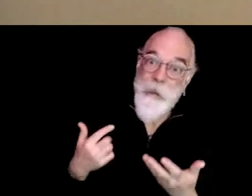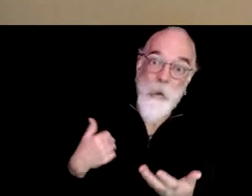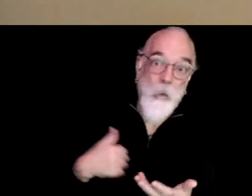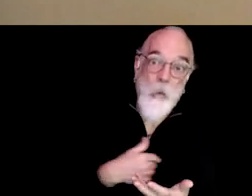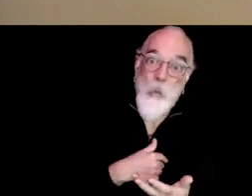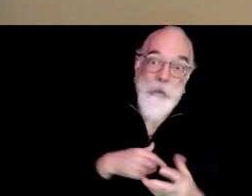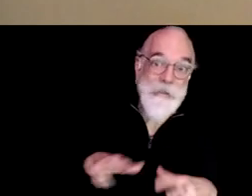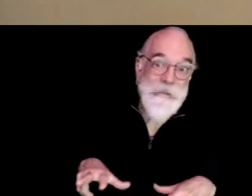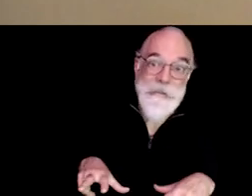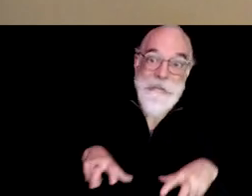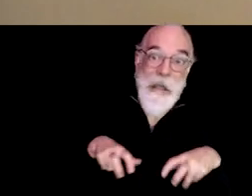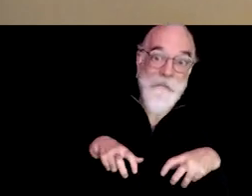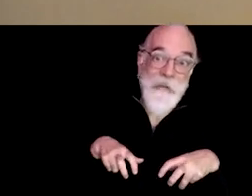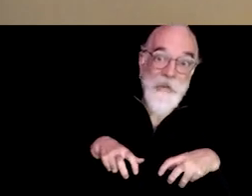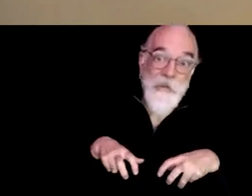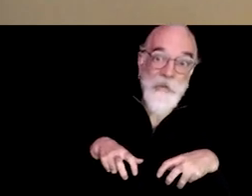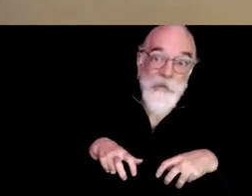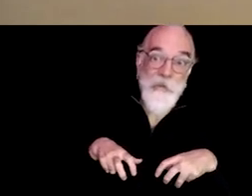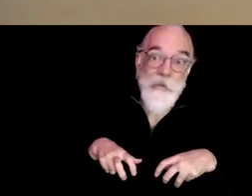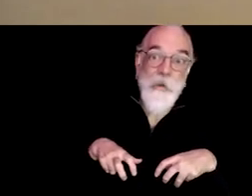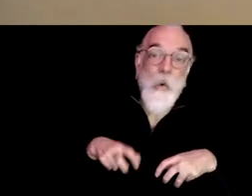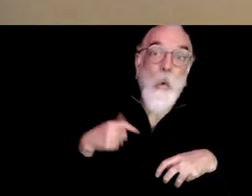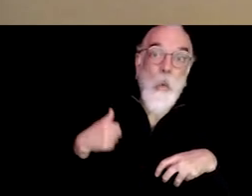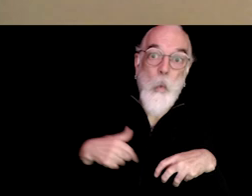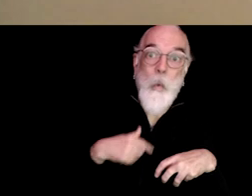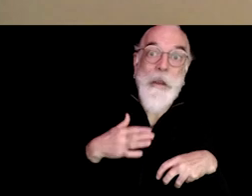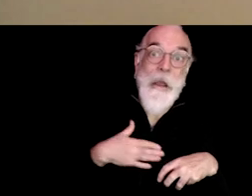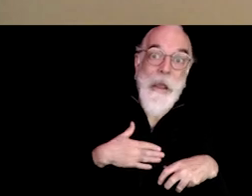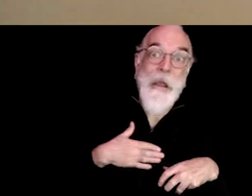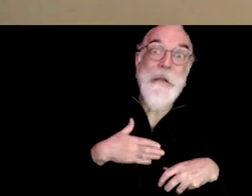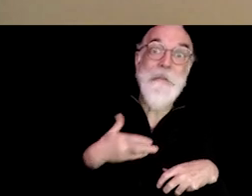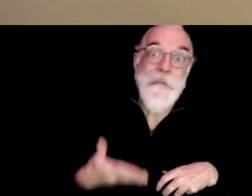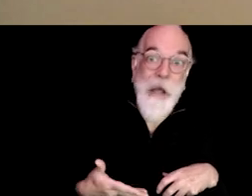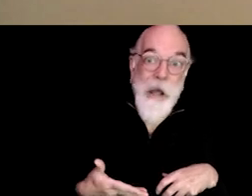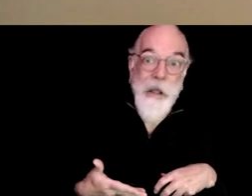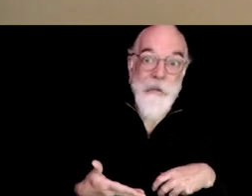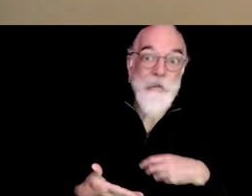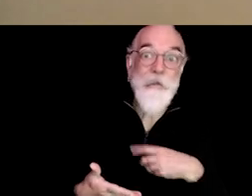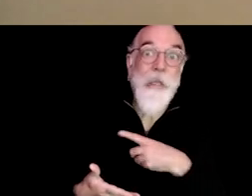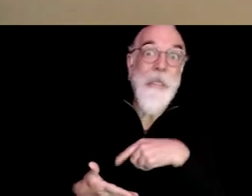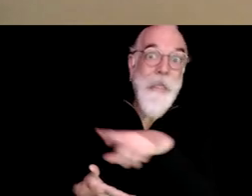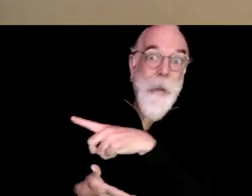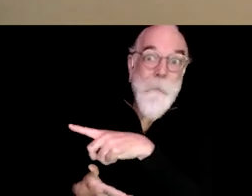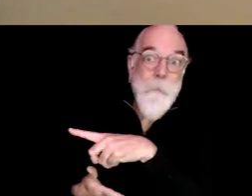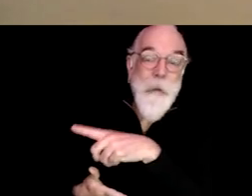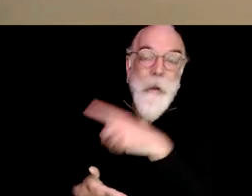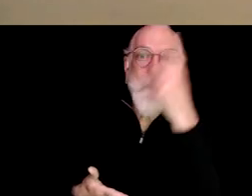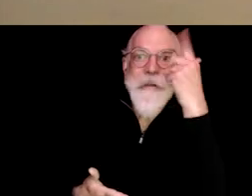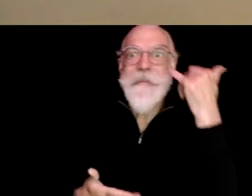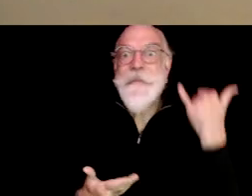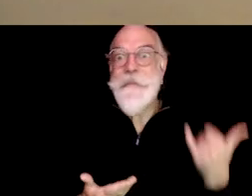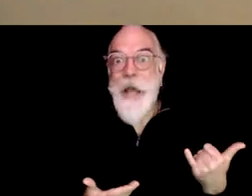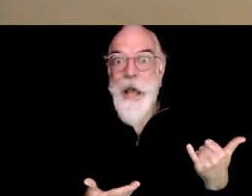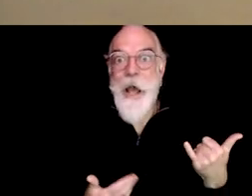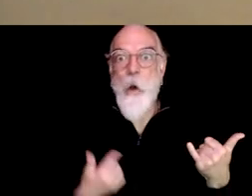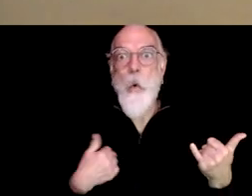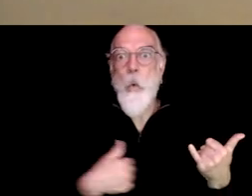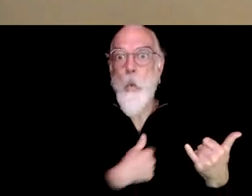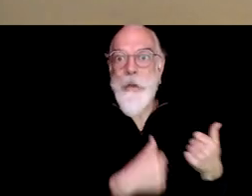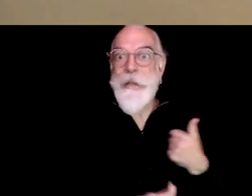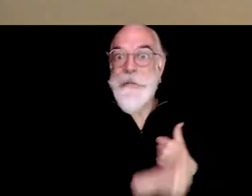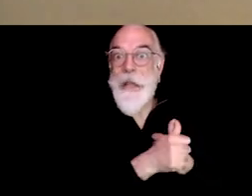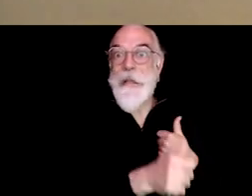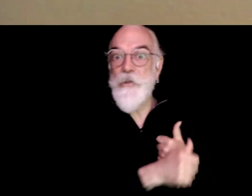a selfish thing, and that we're acknowledging that only because it endangers us We are a